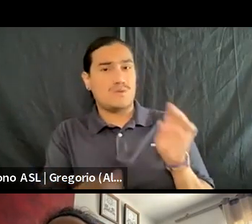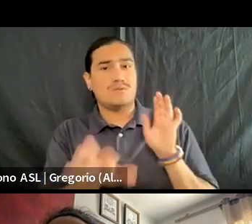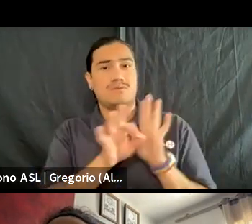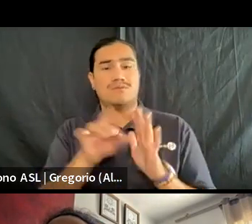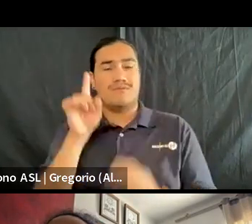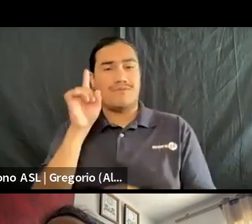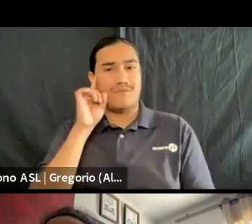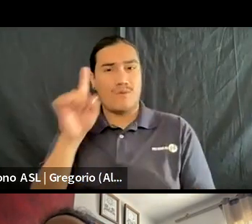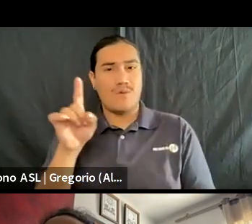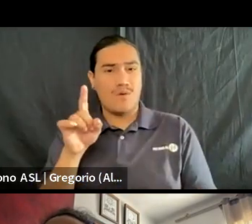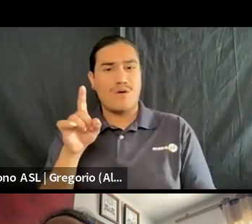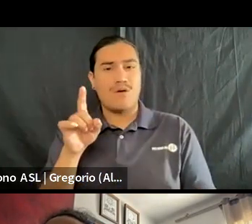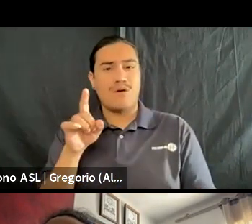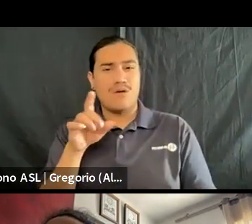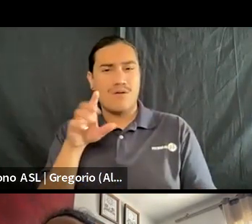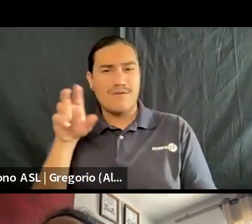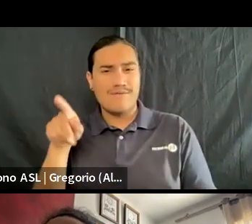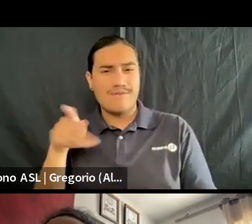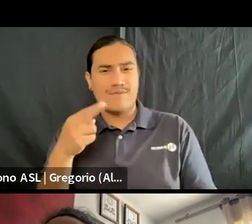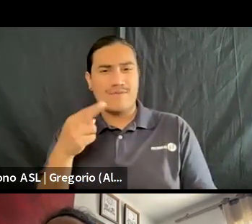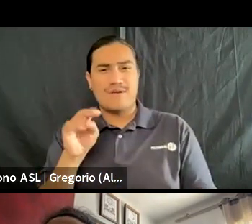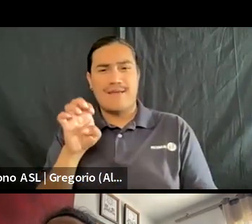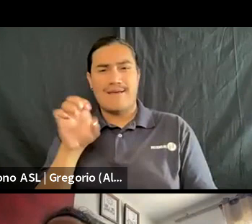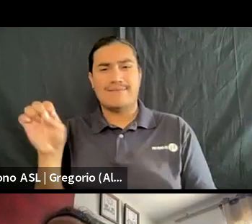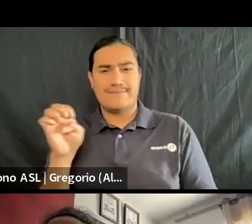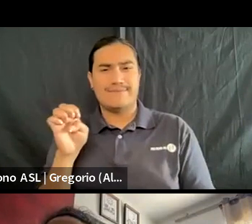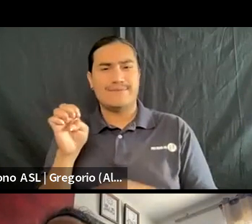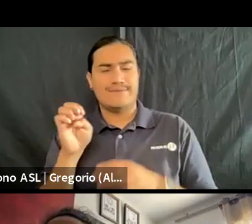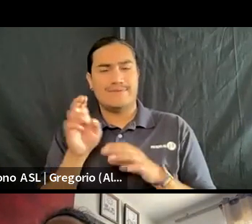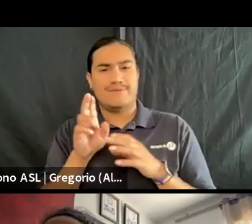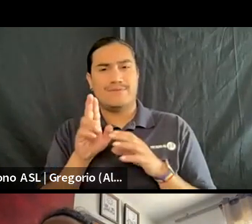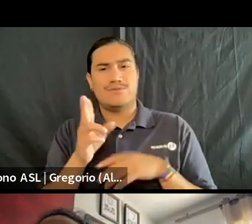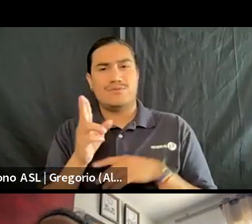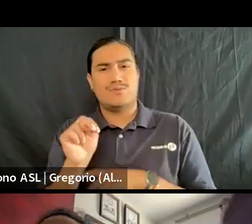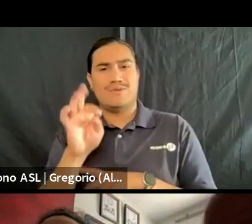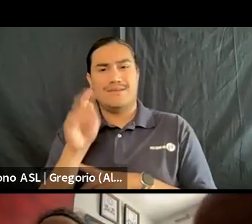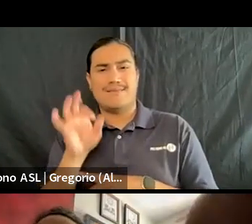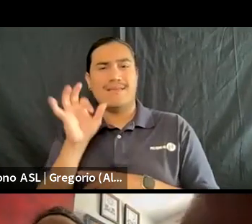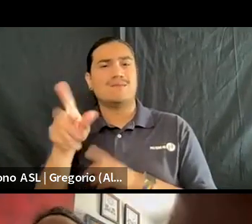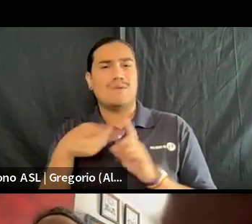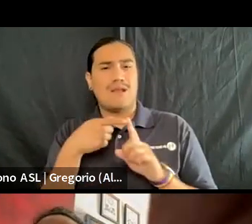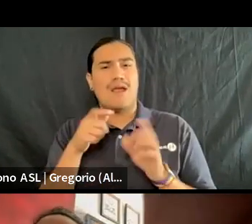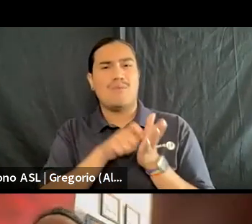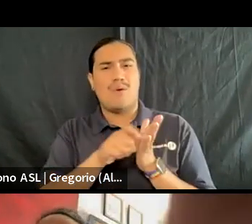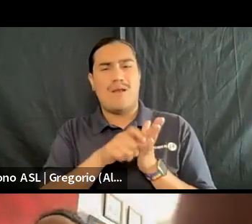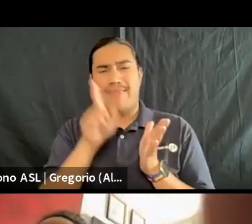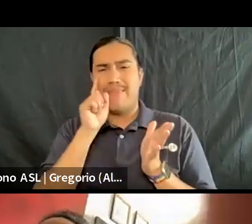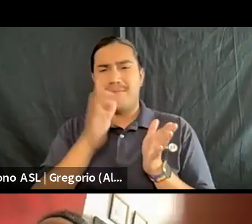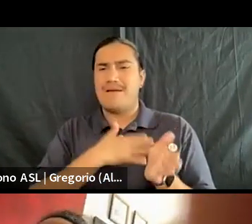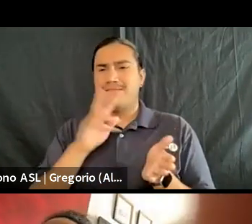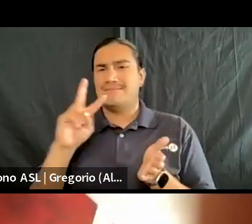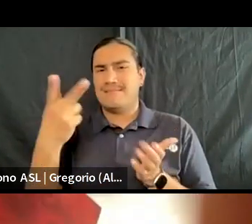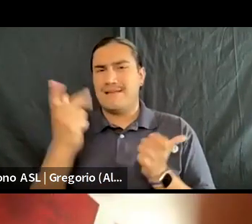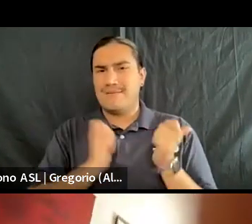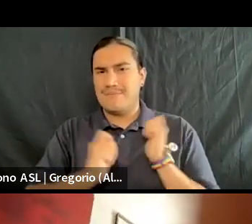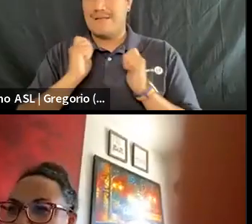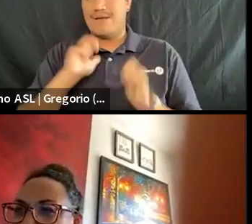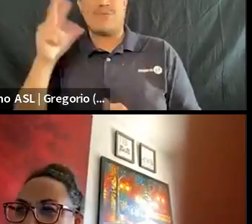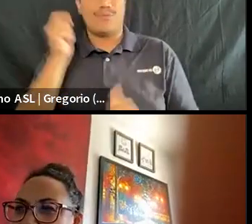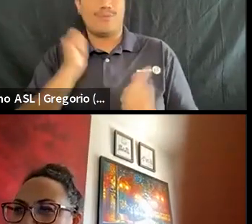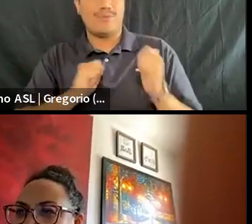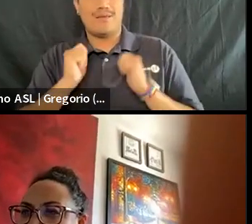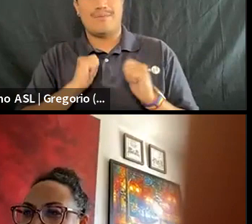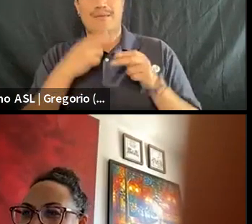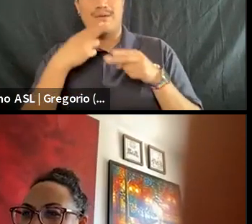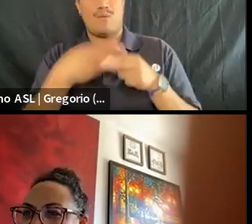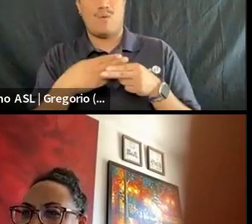unit very early. And that's where I wrote my second play or third play, King Without a